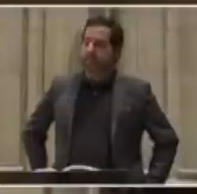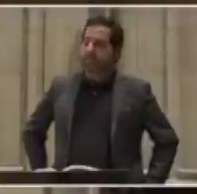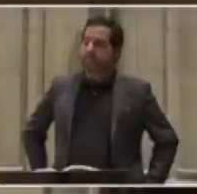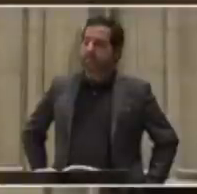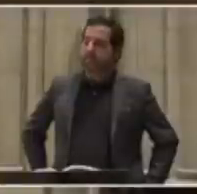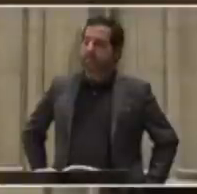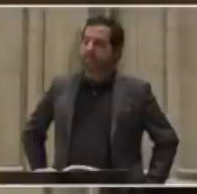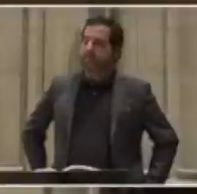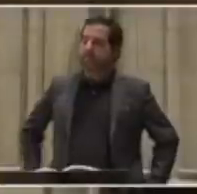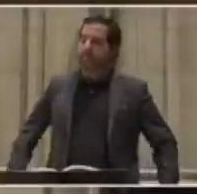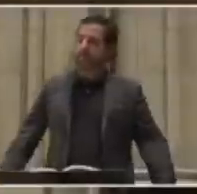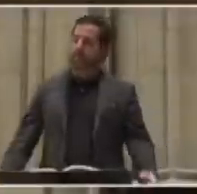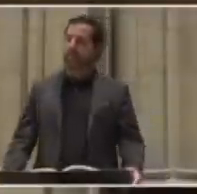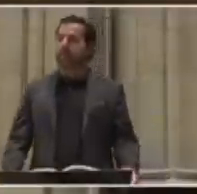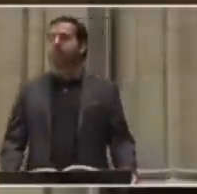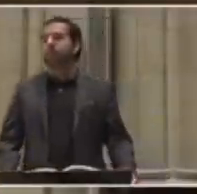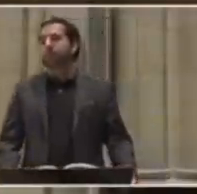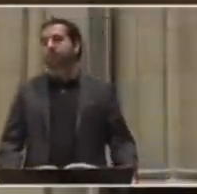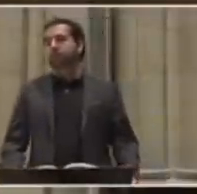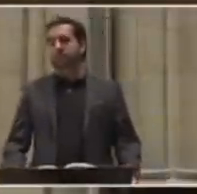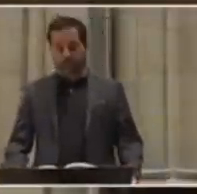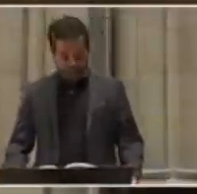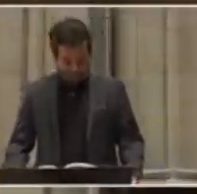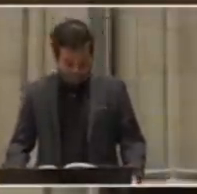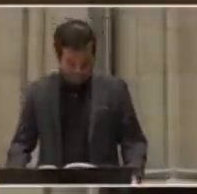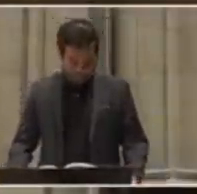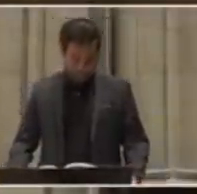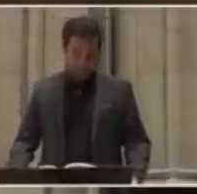recorrido todas las ciudades de Israel.